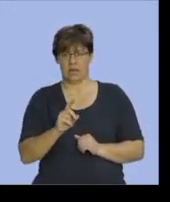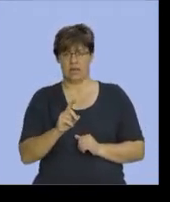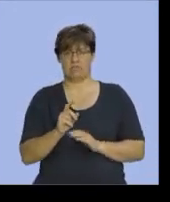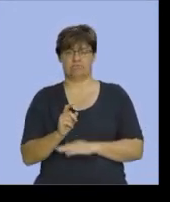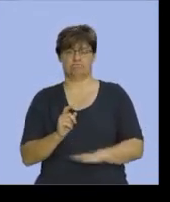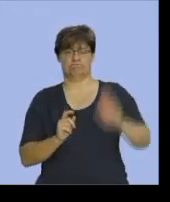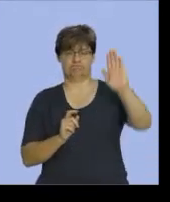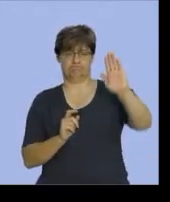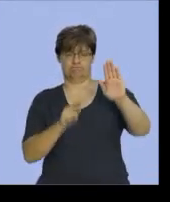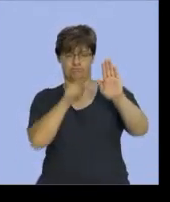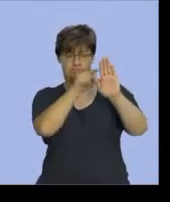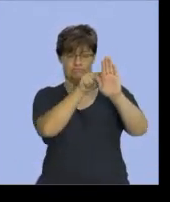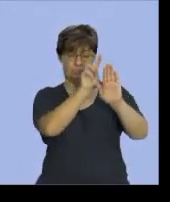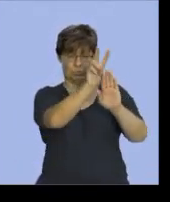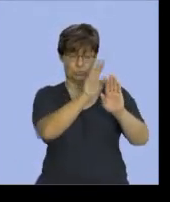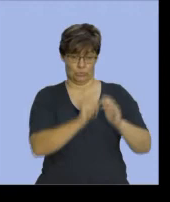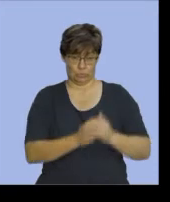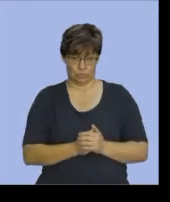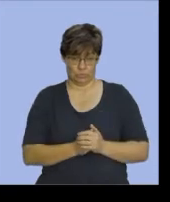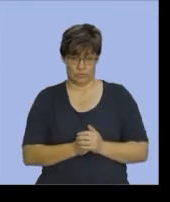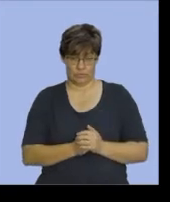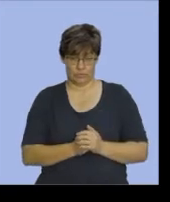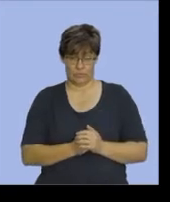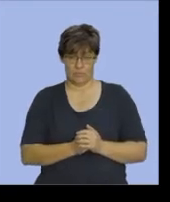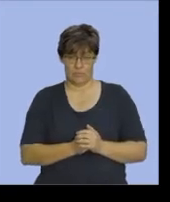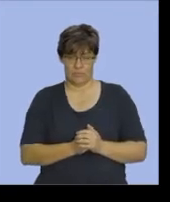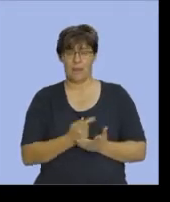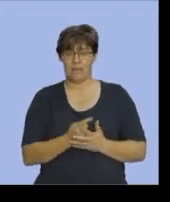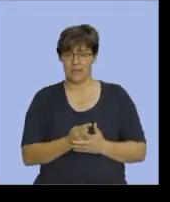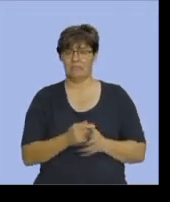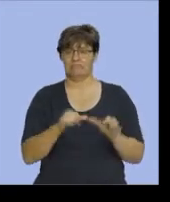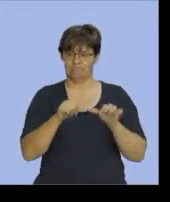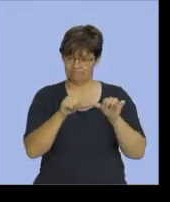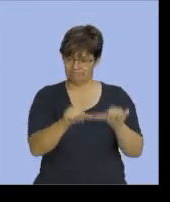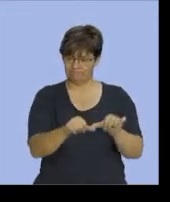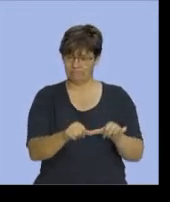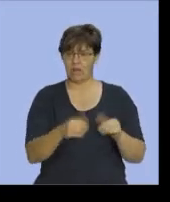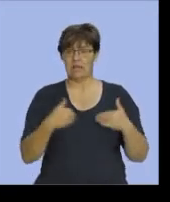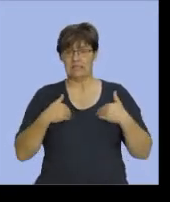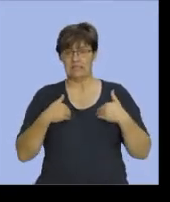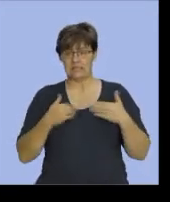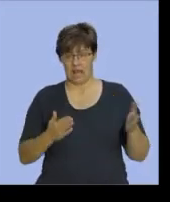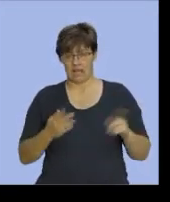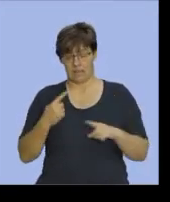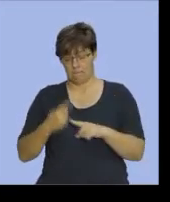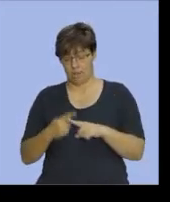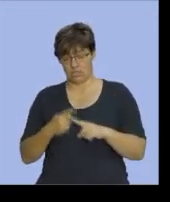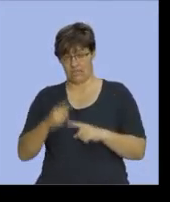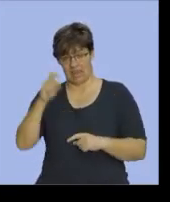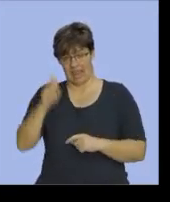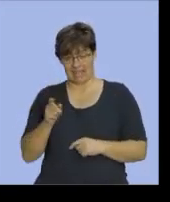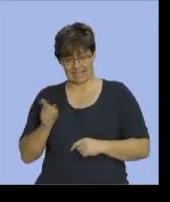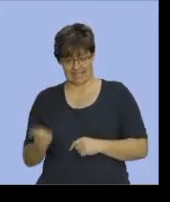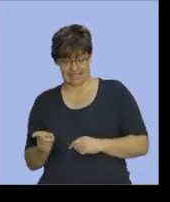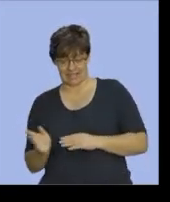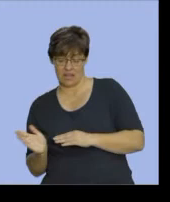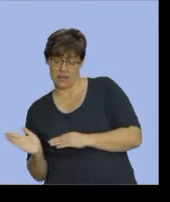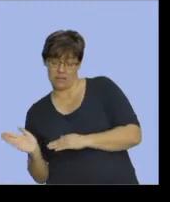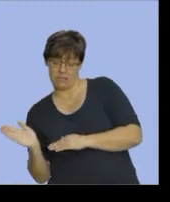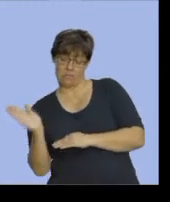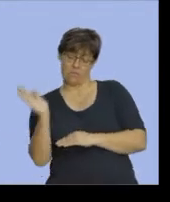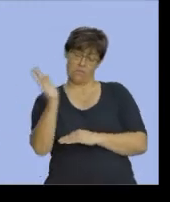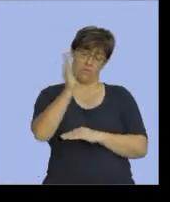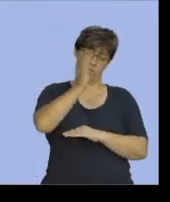then be in quadrant 2. Remember, I will keep on emphasizing, we start on the positive